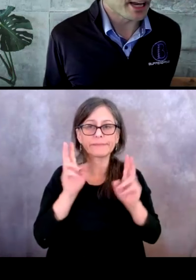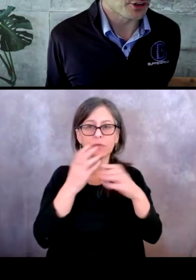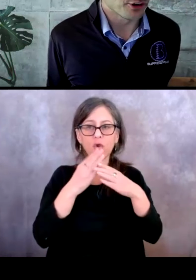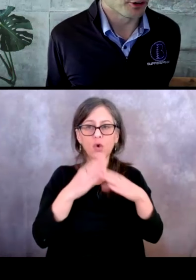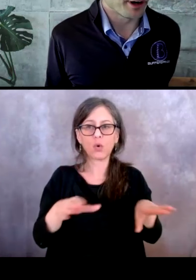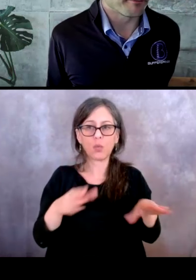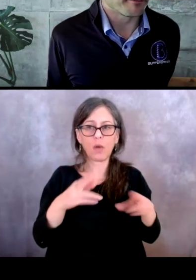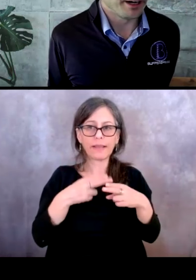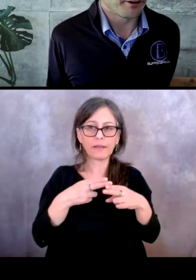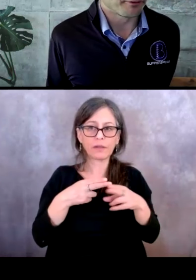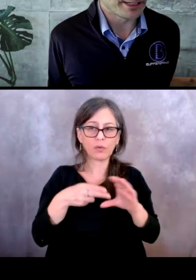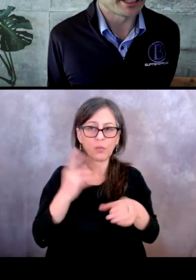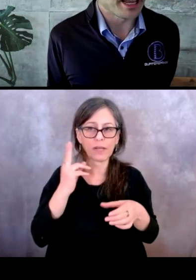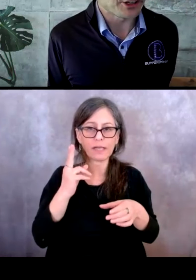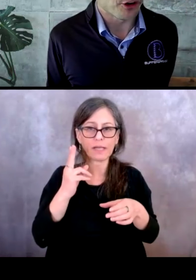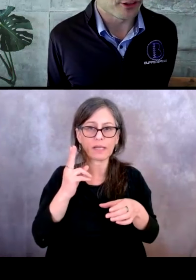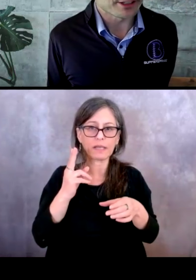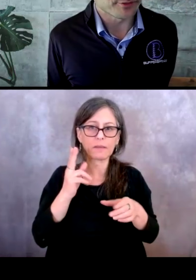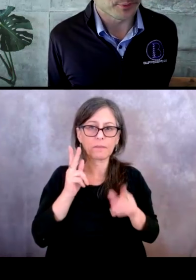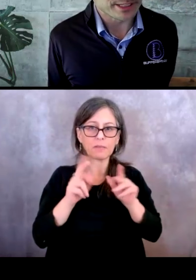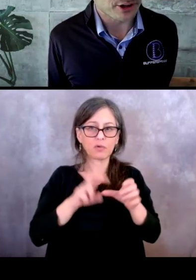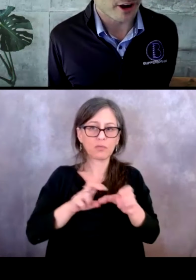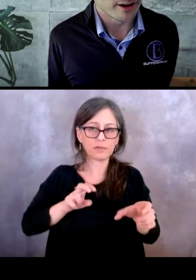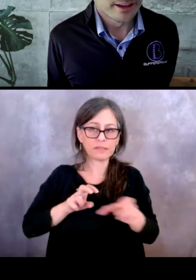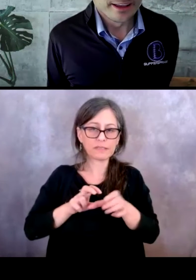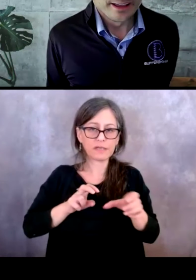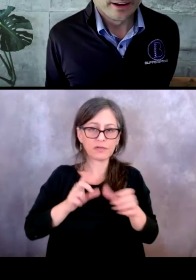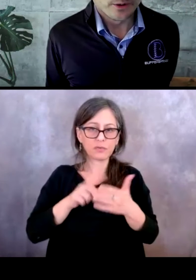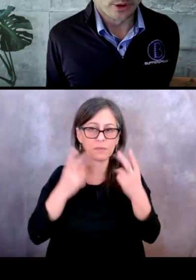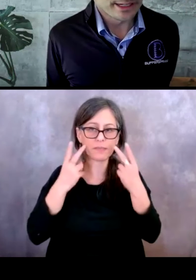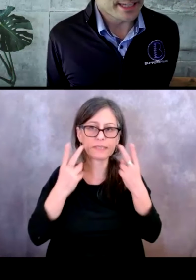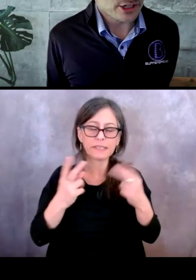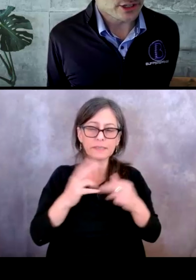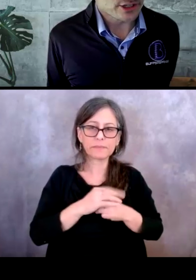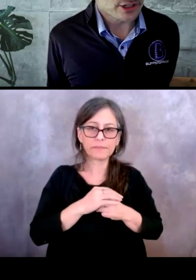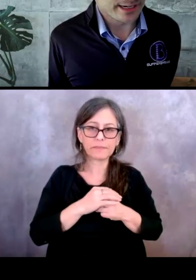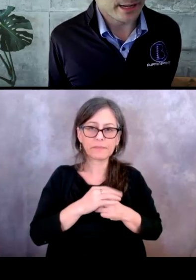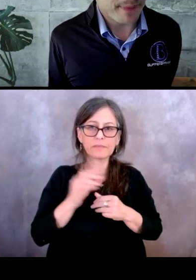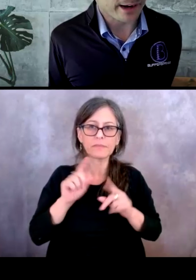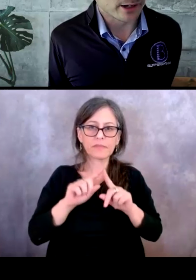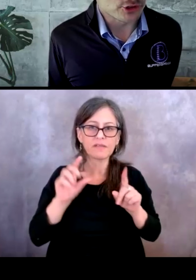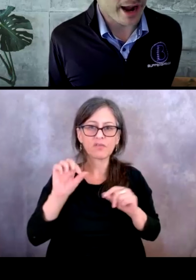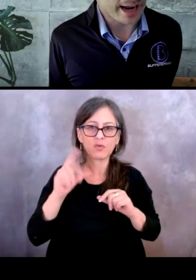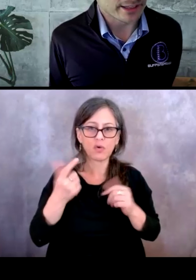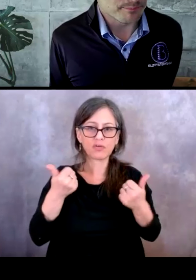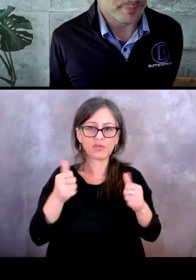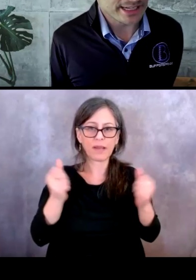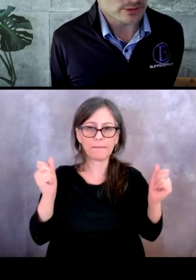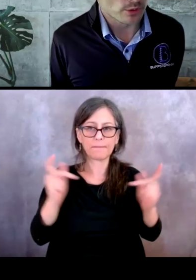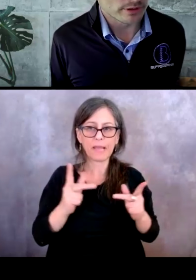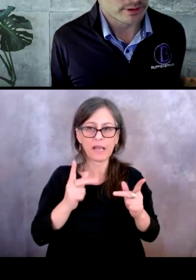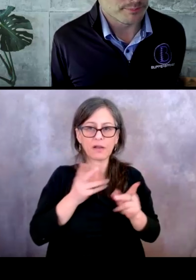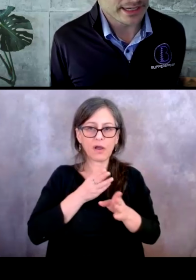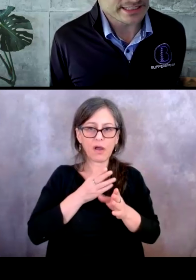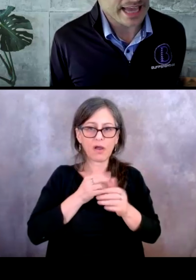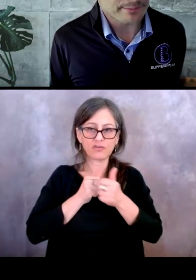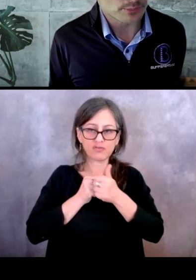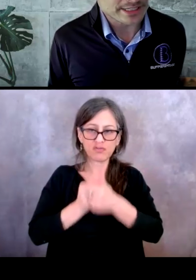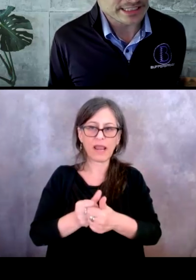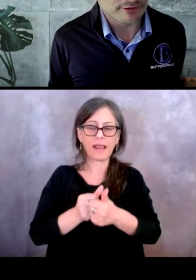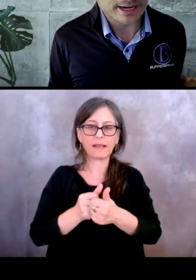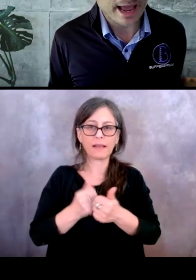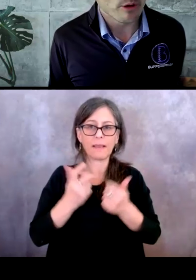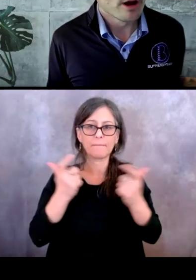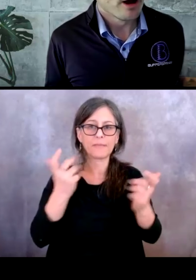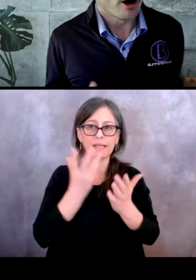great recession or great resignation, all the stuff that we saw, organizations are trying to get back on track. And the biggest gaps